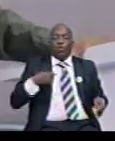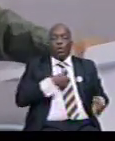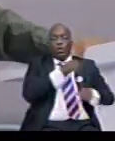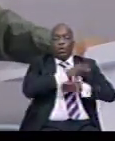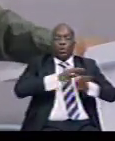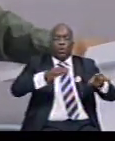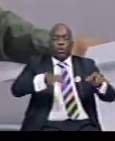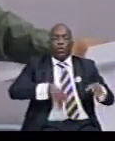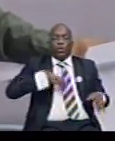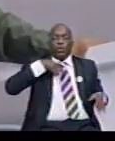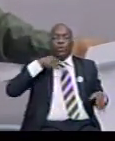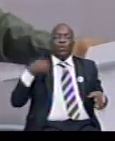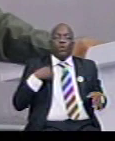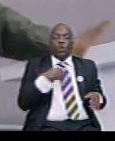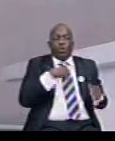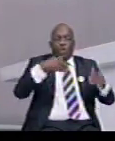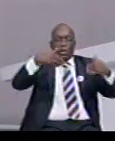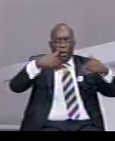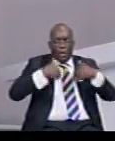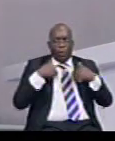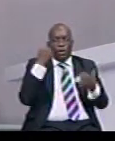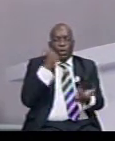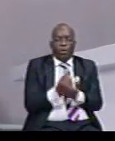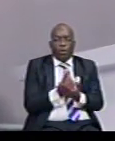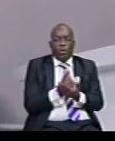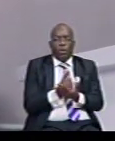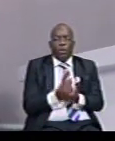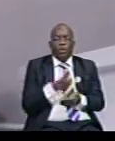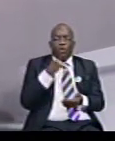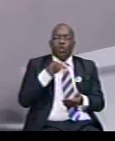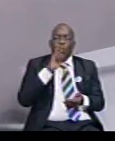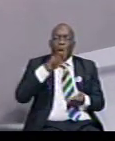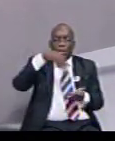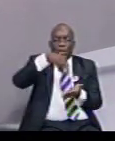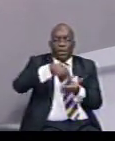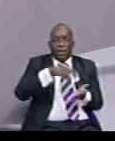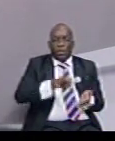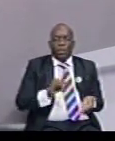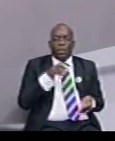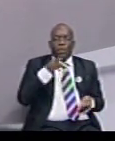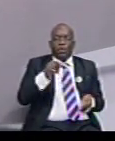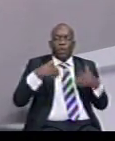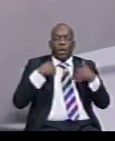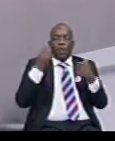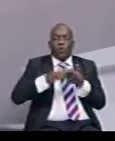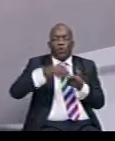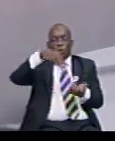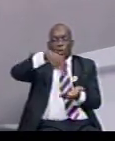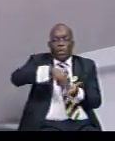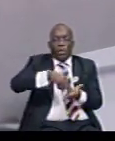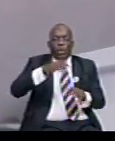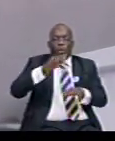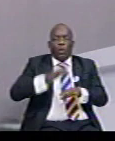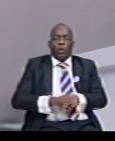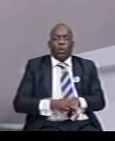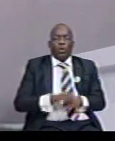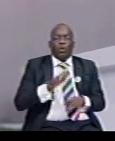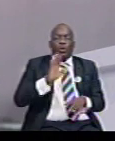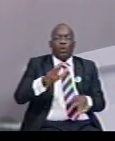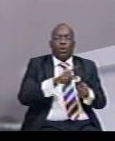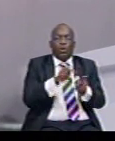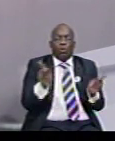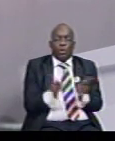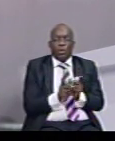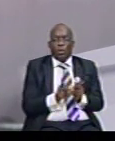we possess. You're standing. And you have to stand on your bones. Do you feel